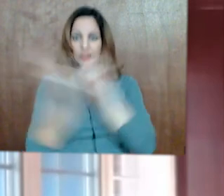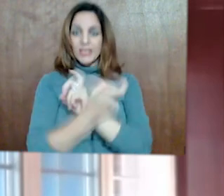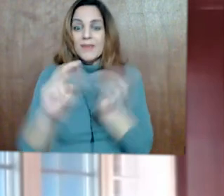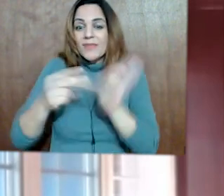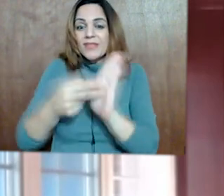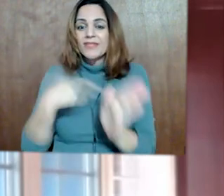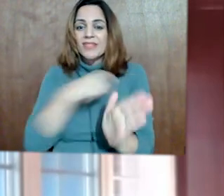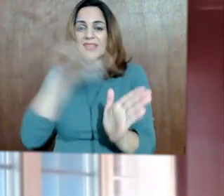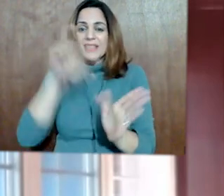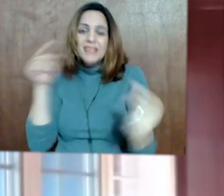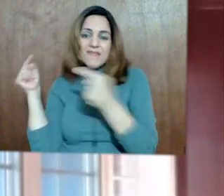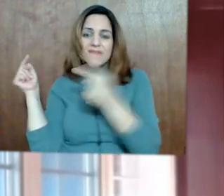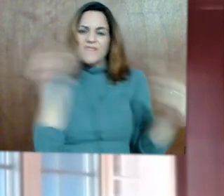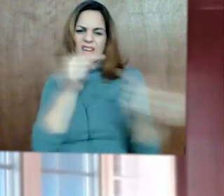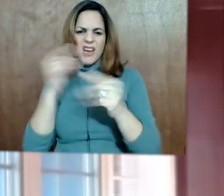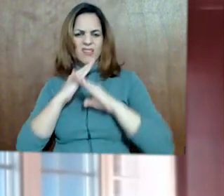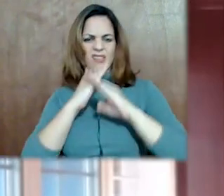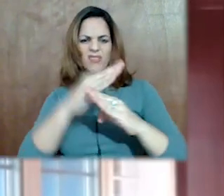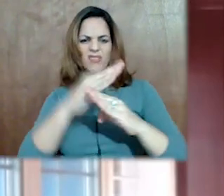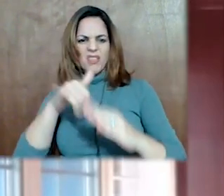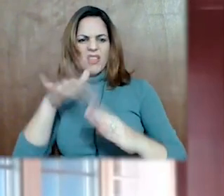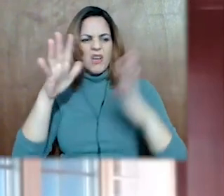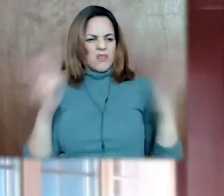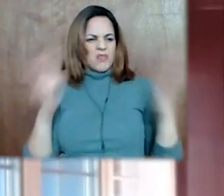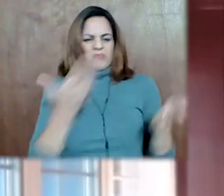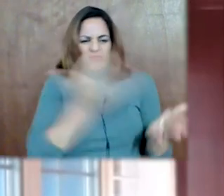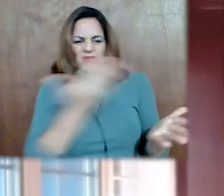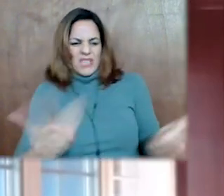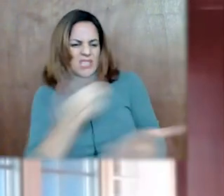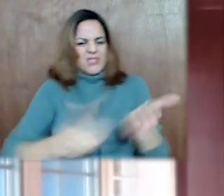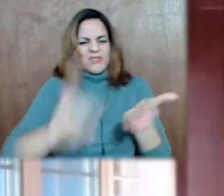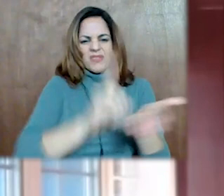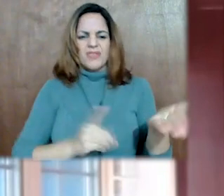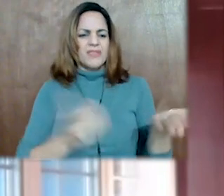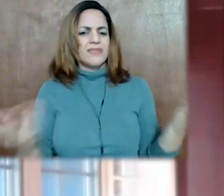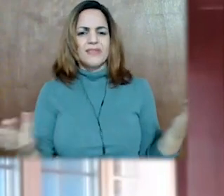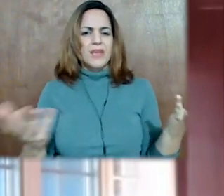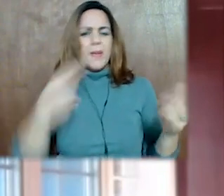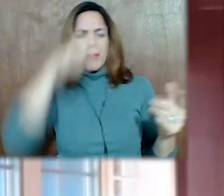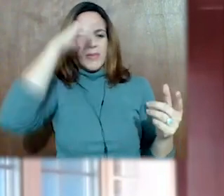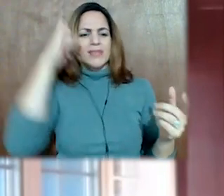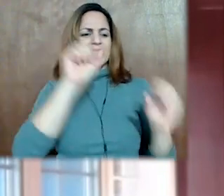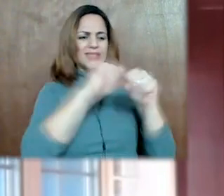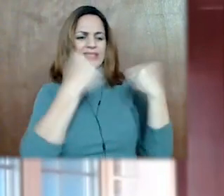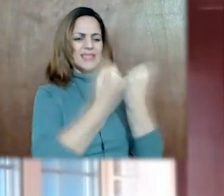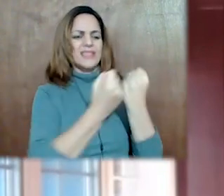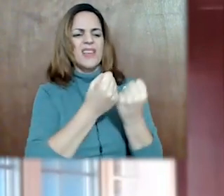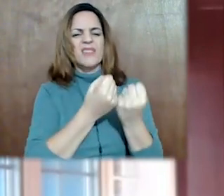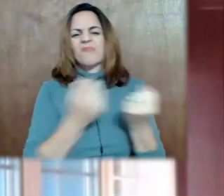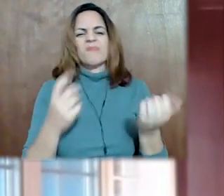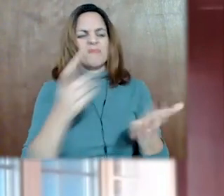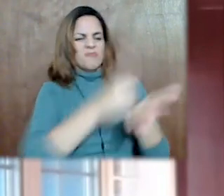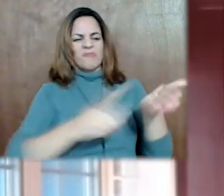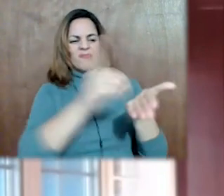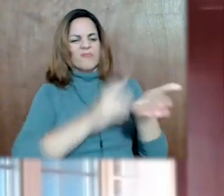biases that are inculcated in us by a racist society. But we always understood the difference between